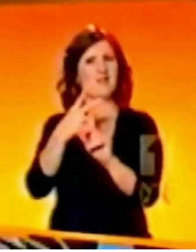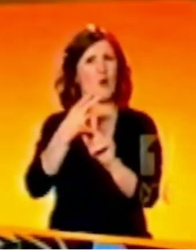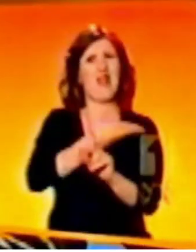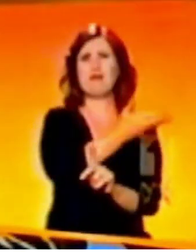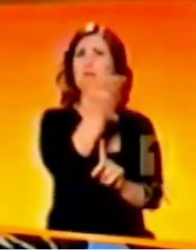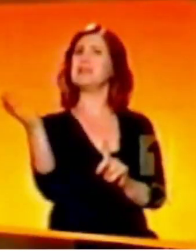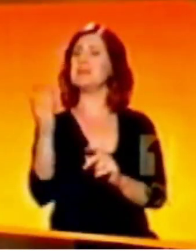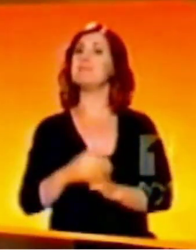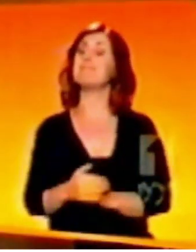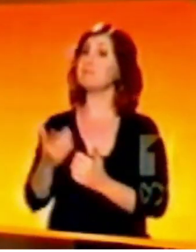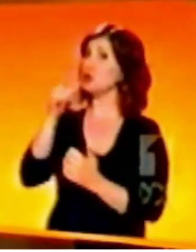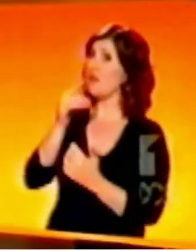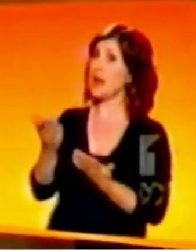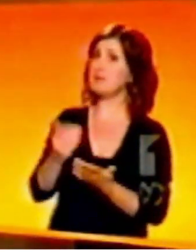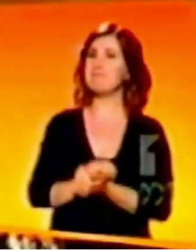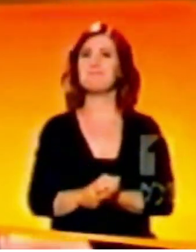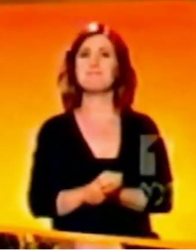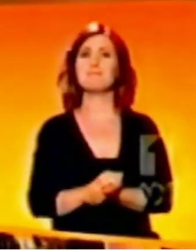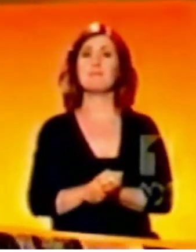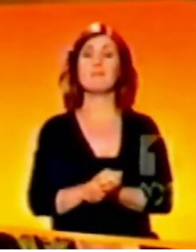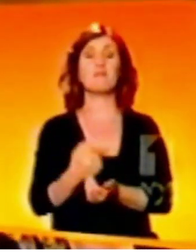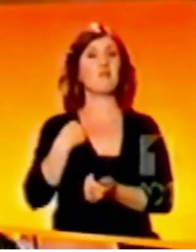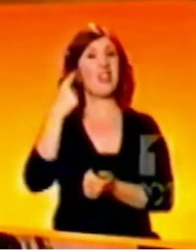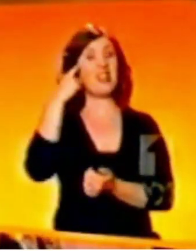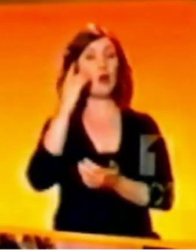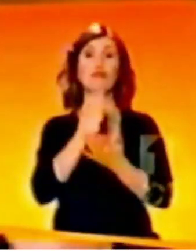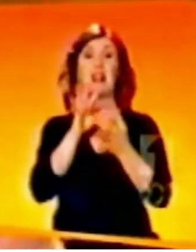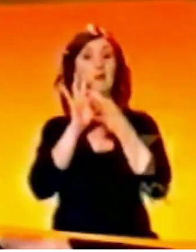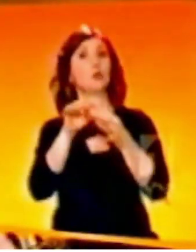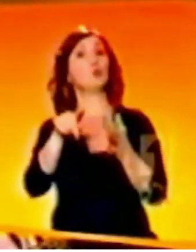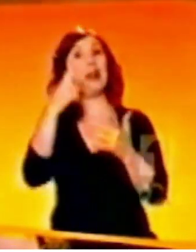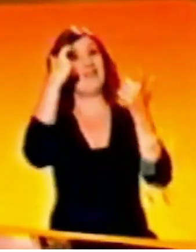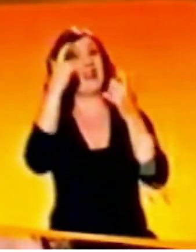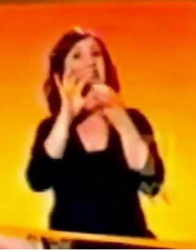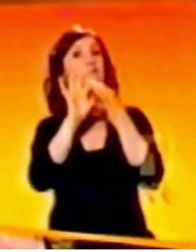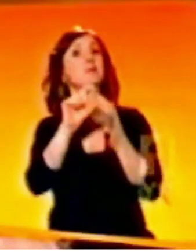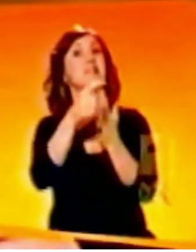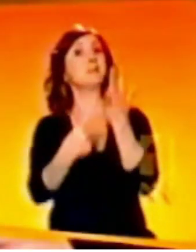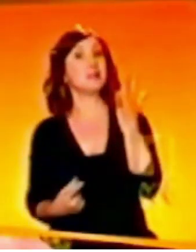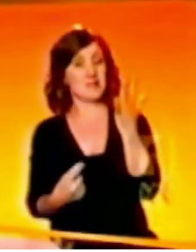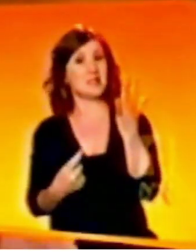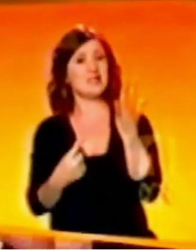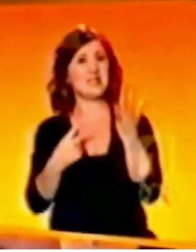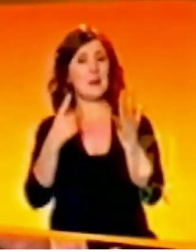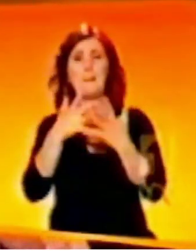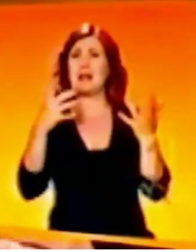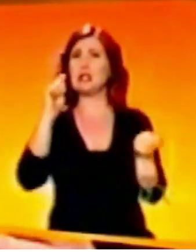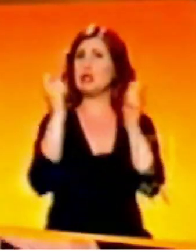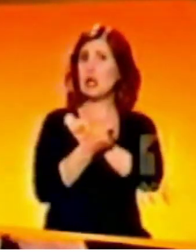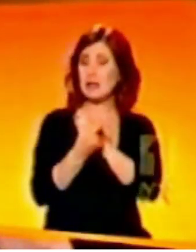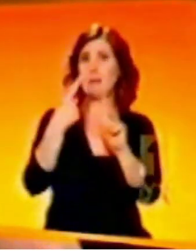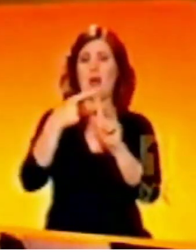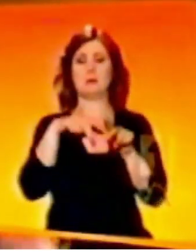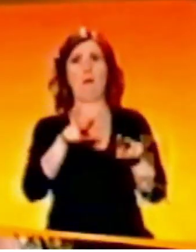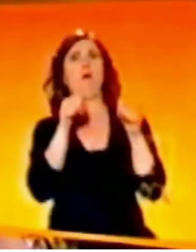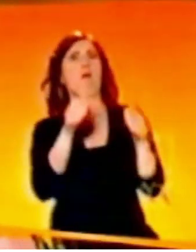environment overall. Sophia? Well, I think one of the biggest and most welcome changes in inventing for people with a disability is that